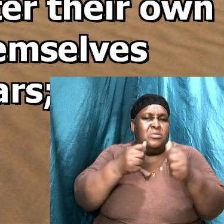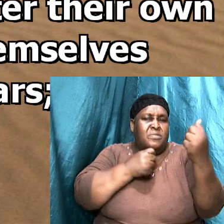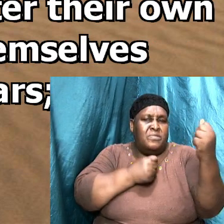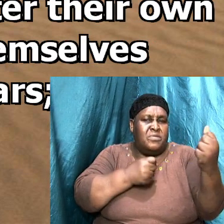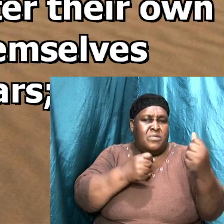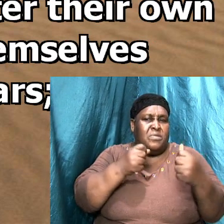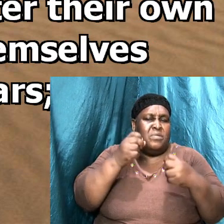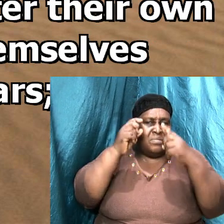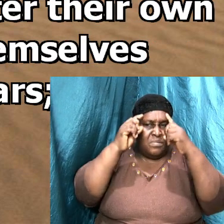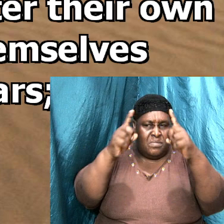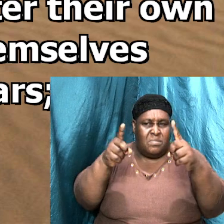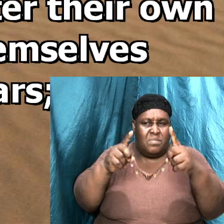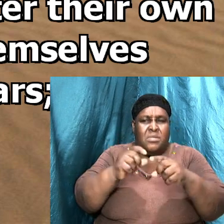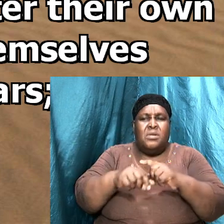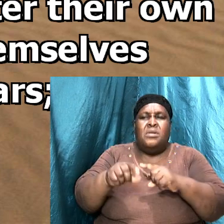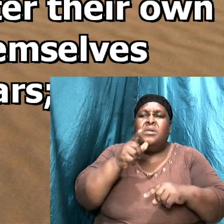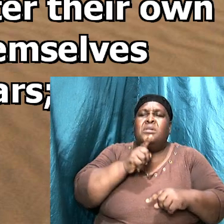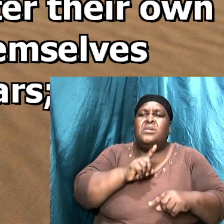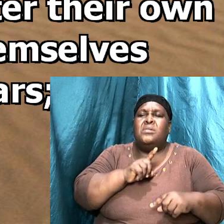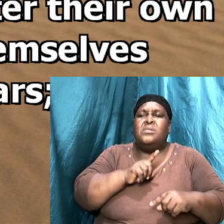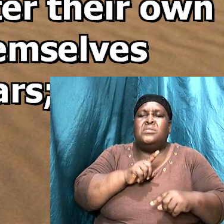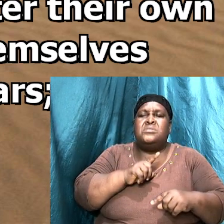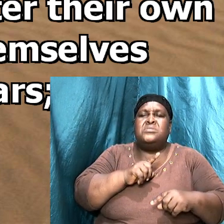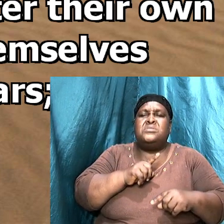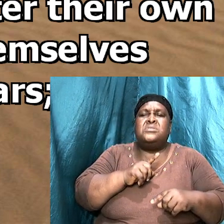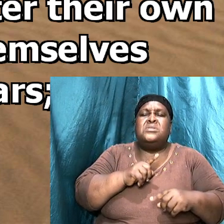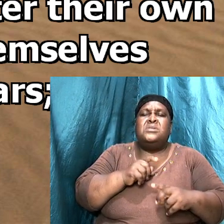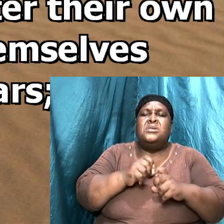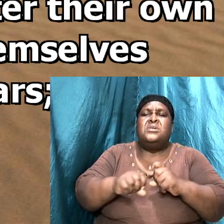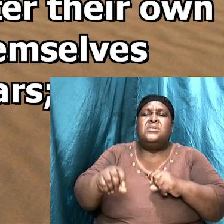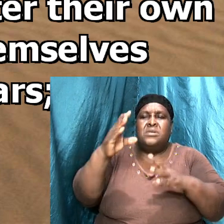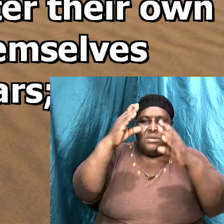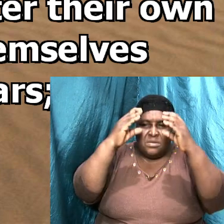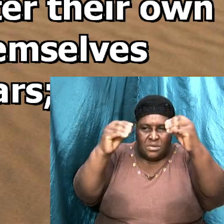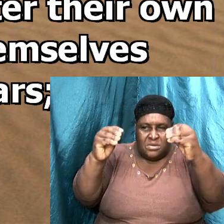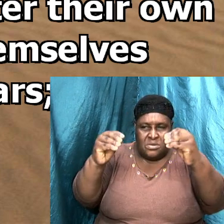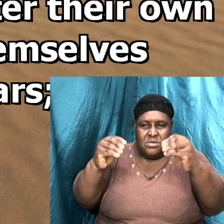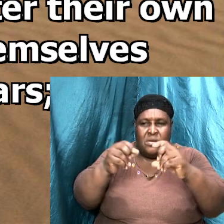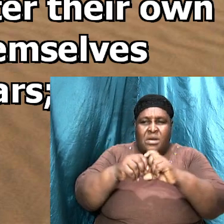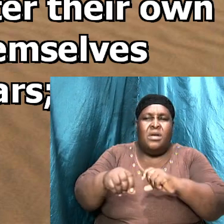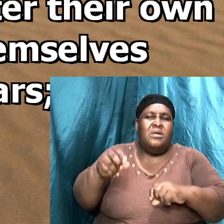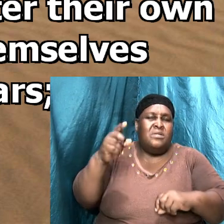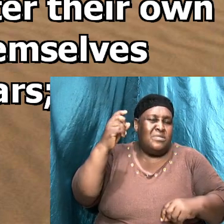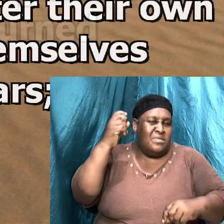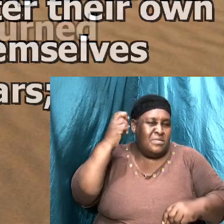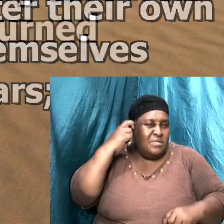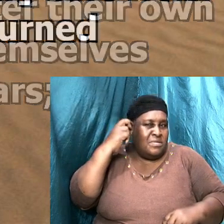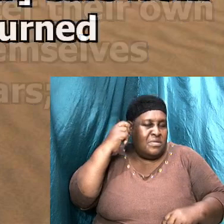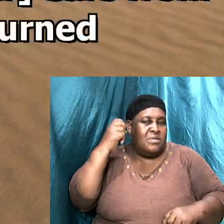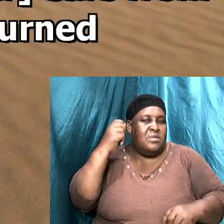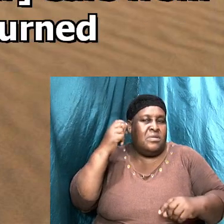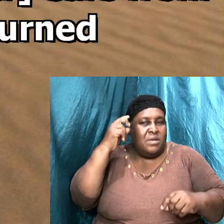but after their own lusts shall they heed to themselves teachers having itching ears.